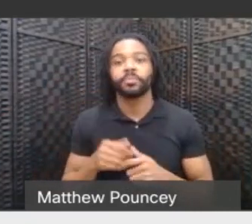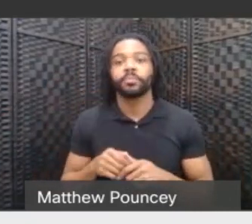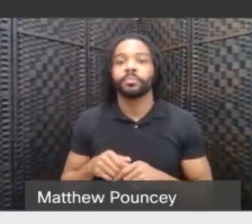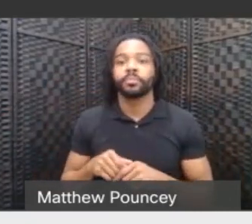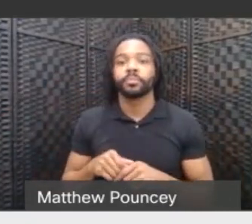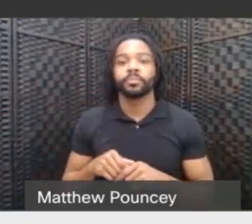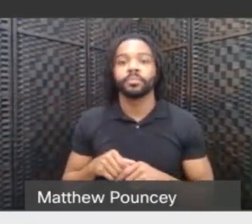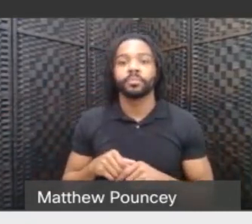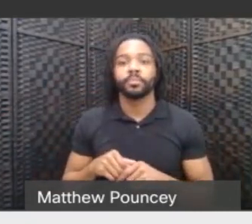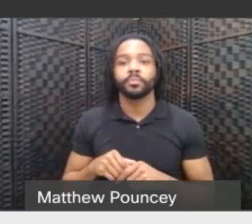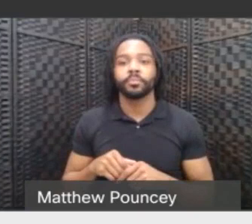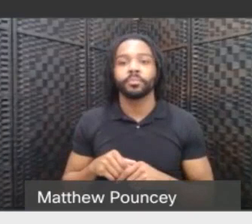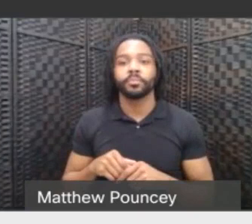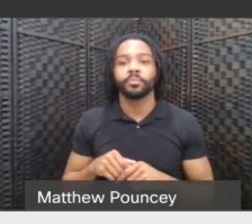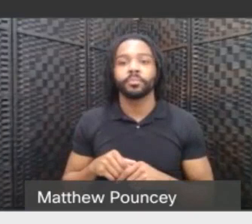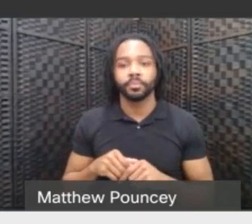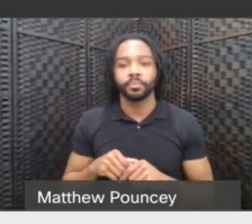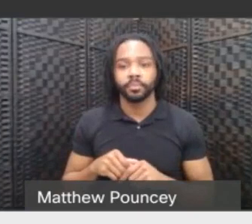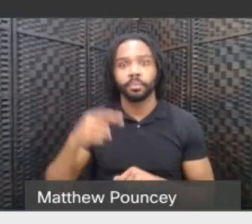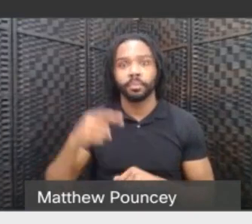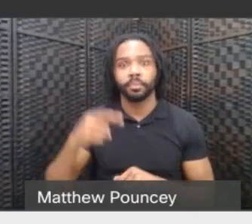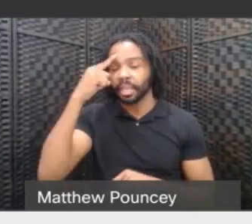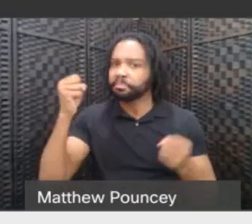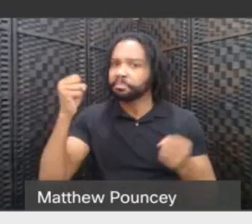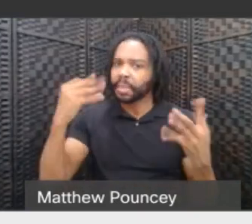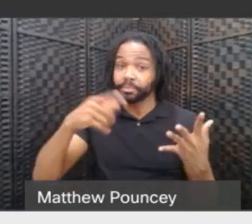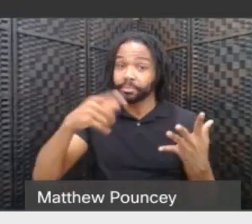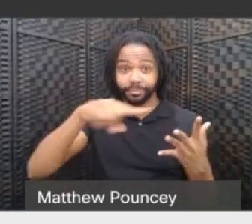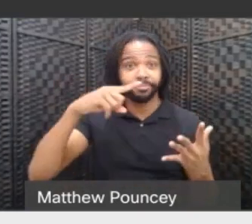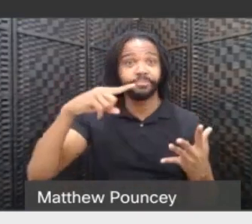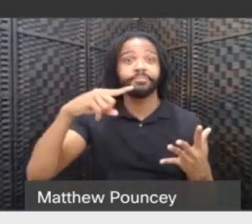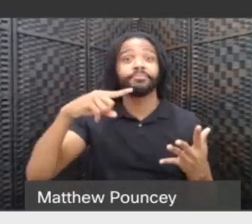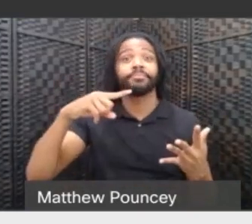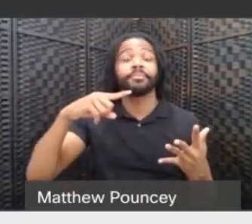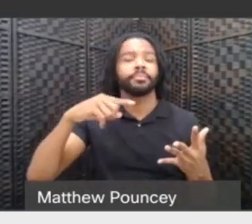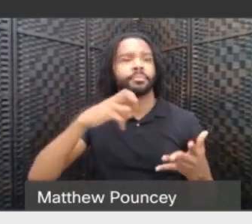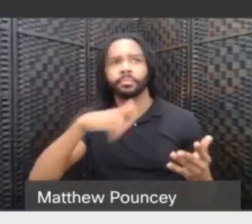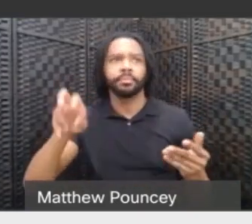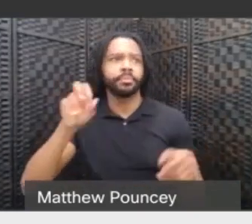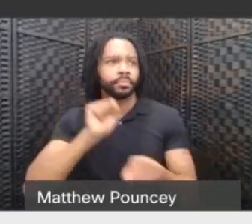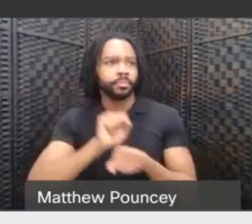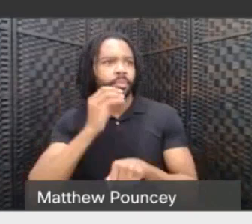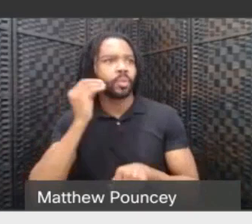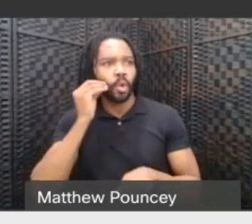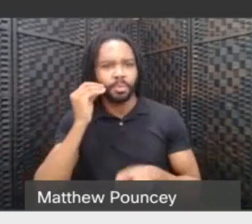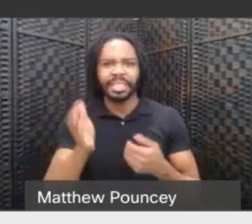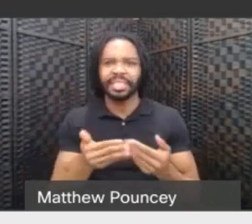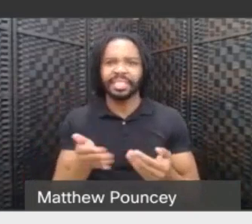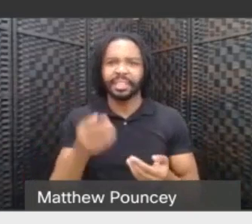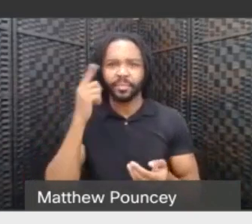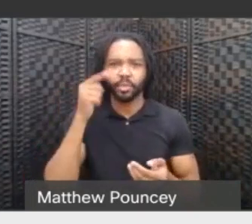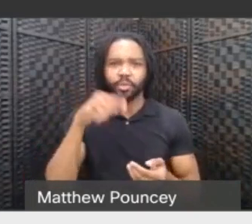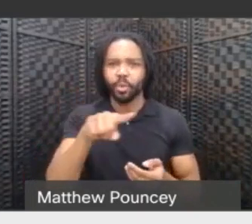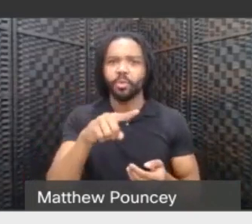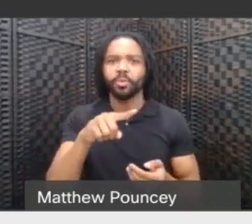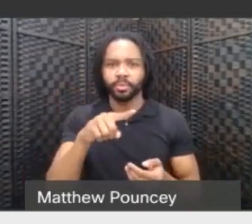We did find, I think many people have found, the transition to working at home was an easier transition for people than the